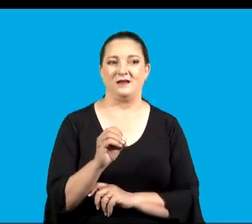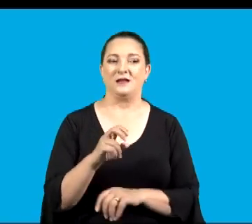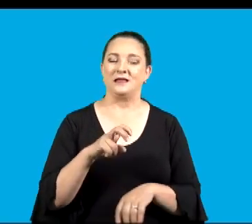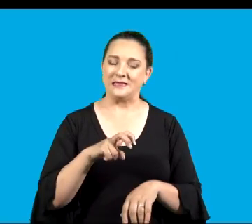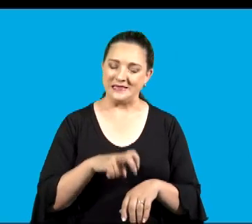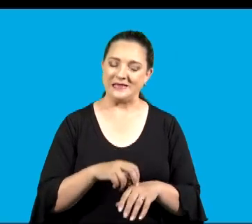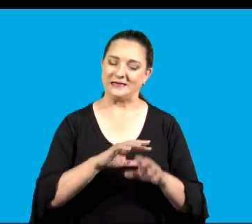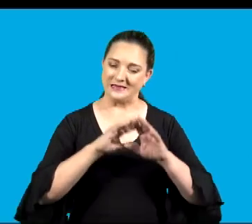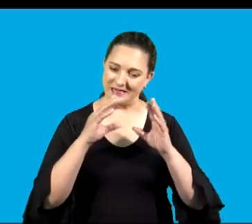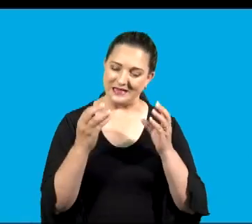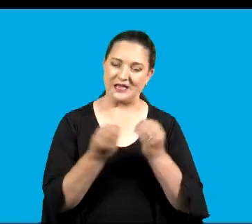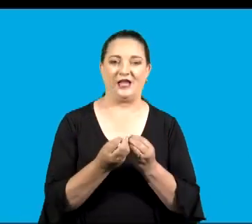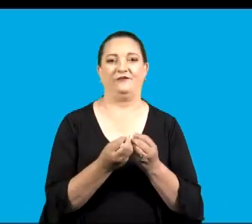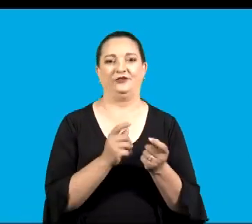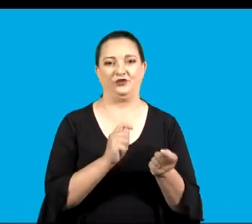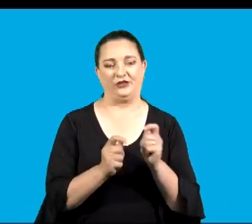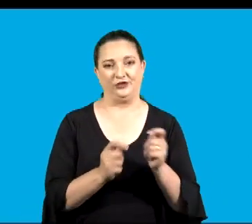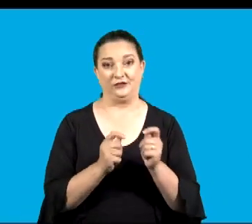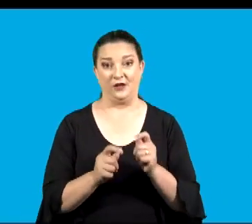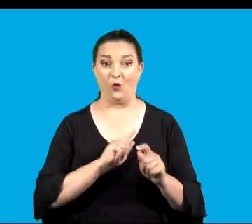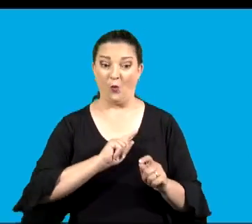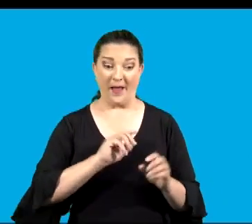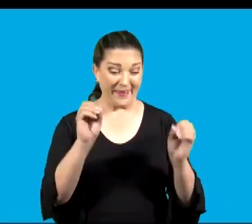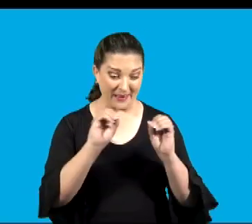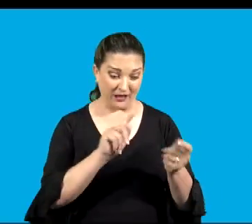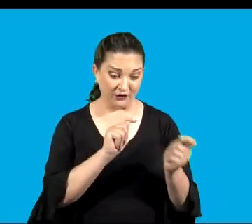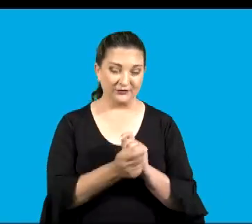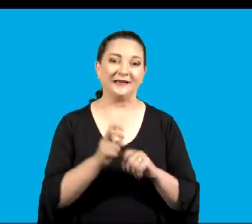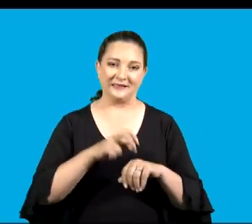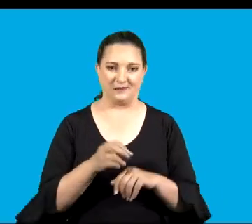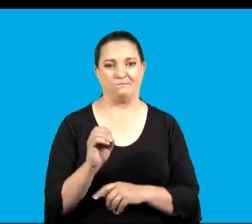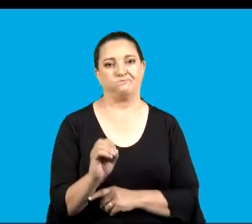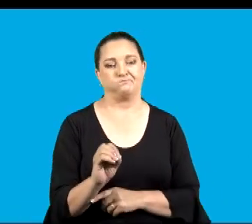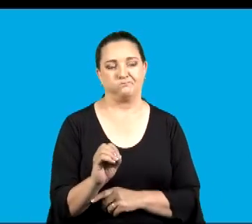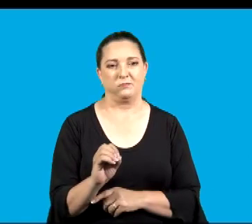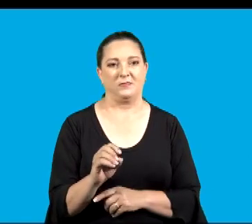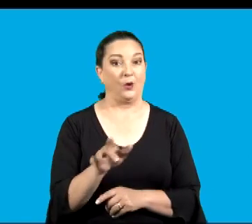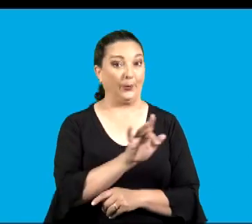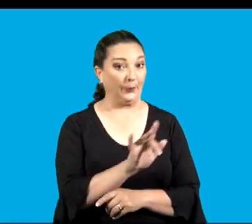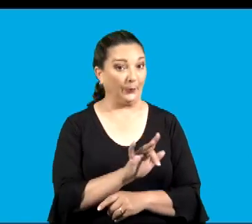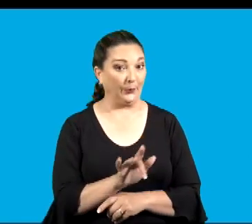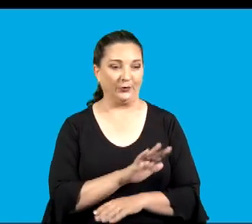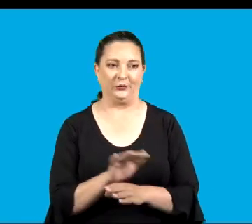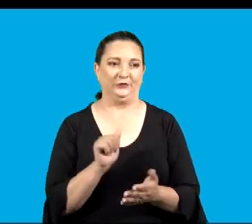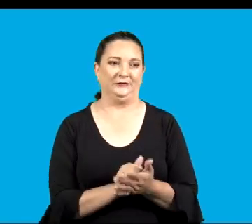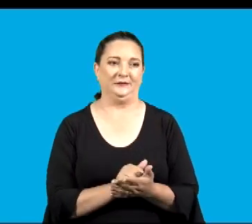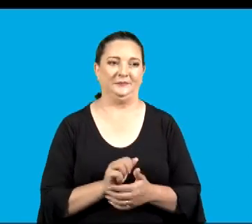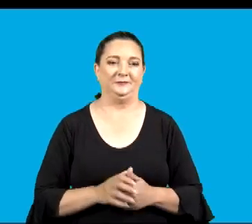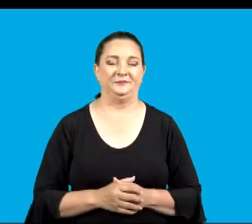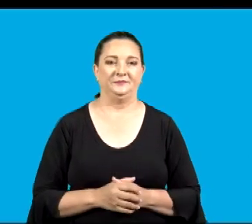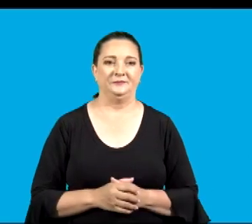change, indicate with a 0 for that. The correct amounts owed by the following debtors only.